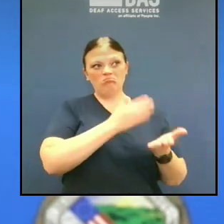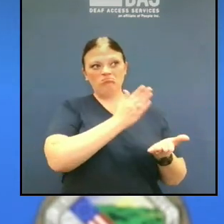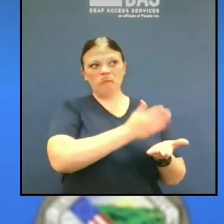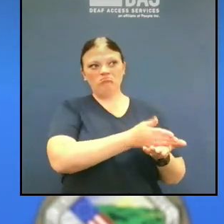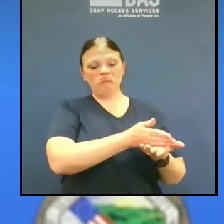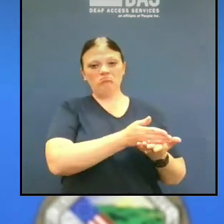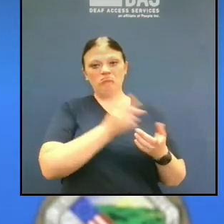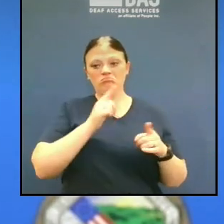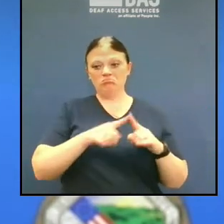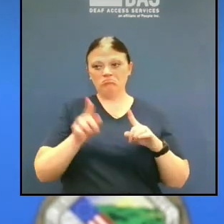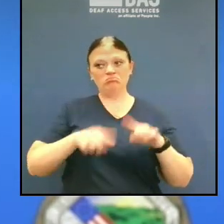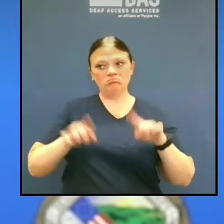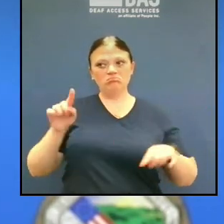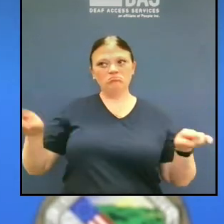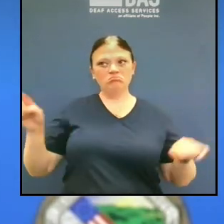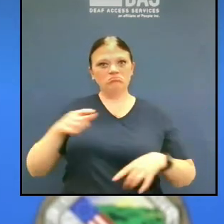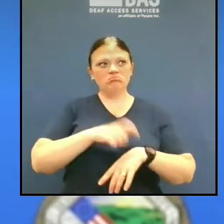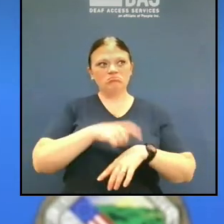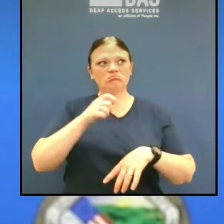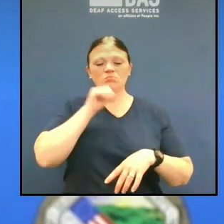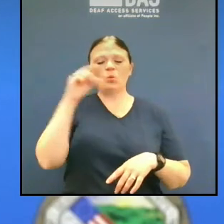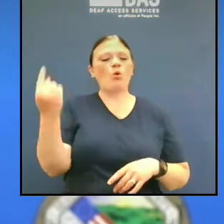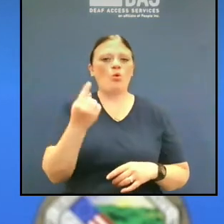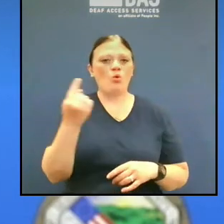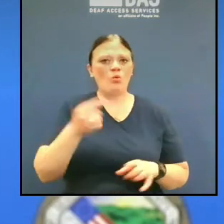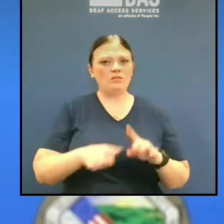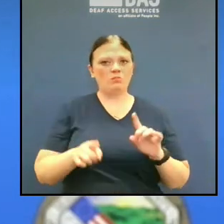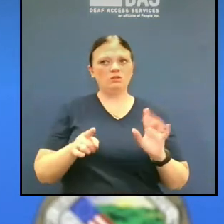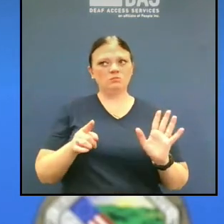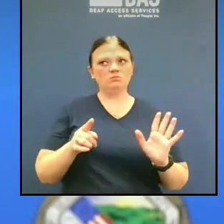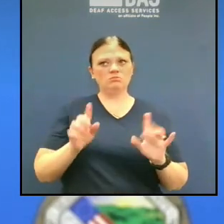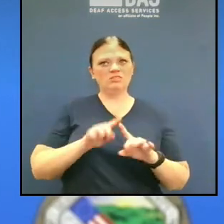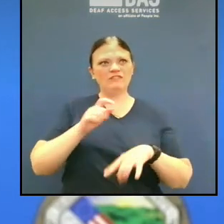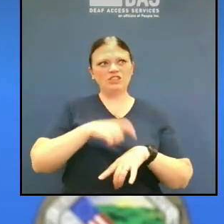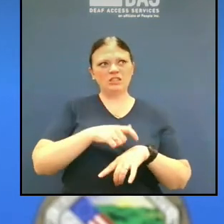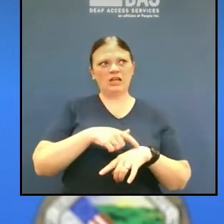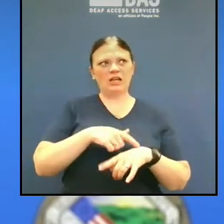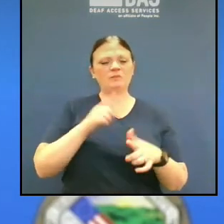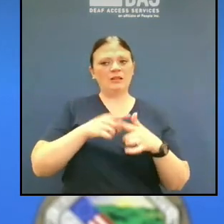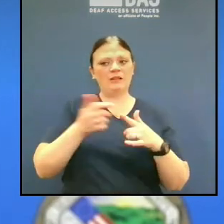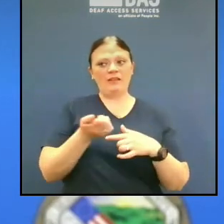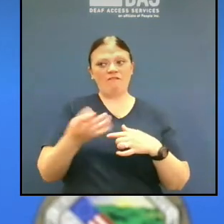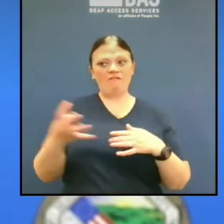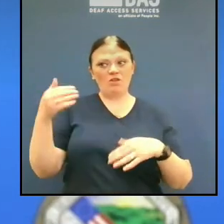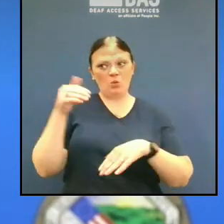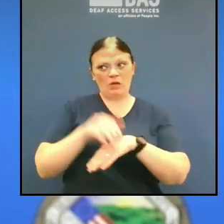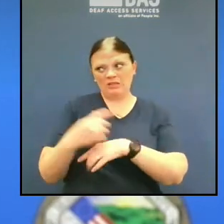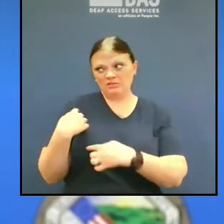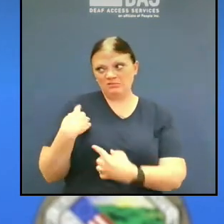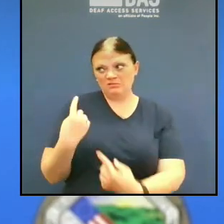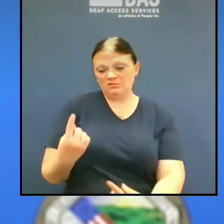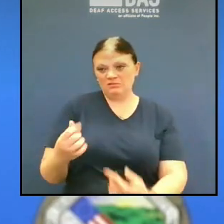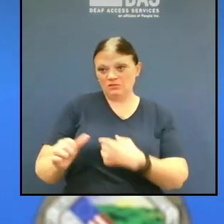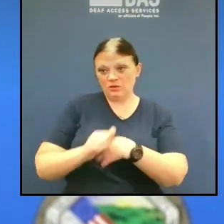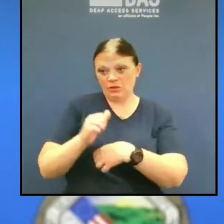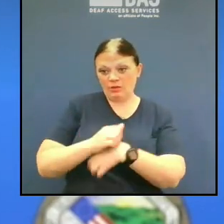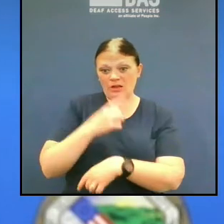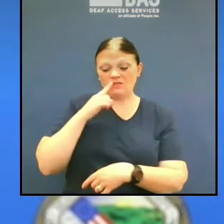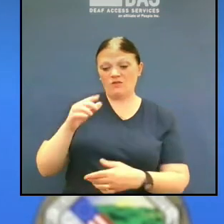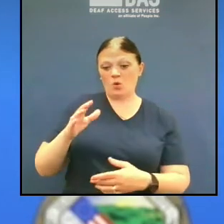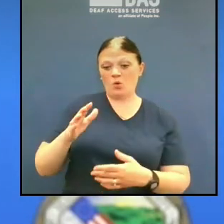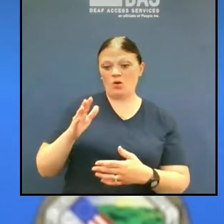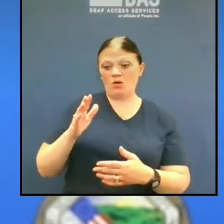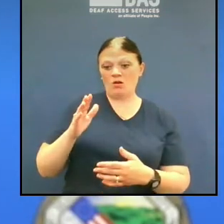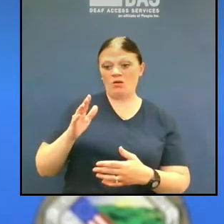but we've had it at various points. We don't always have it, but we've had it at various points, and after the issues of the last few nights, including threats that were made on public